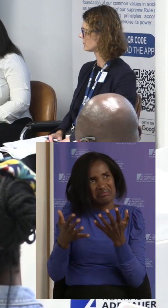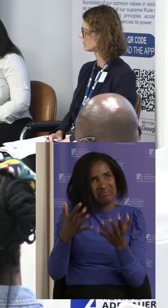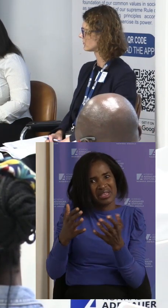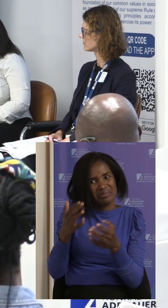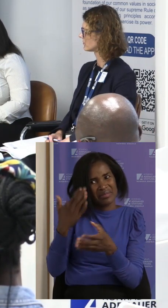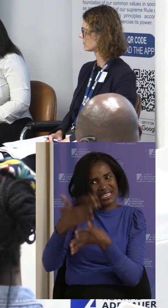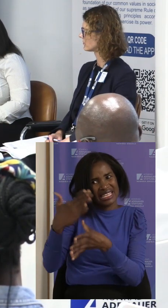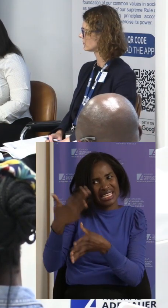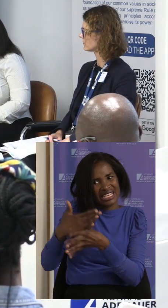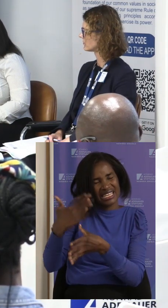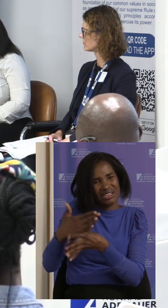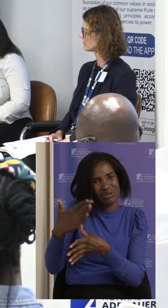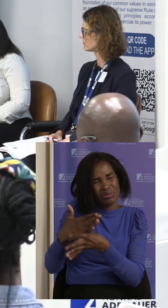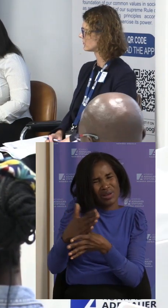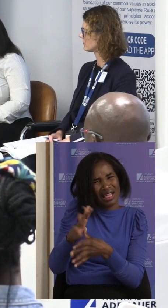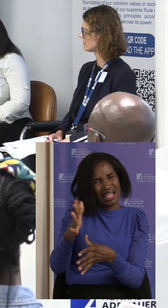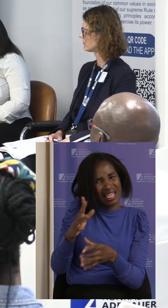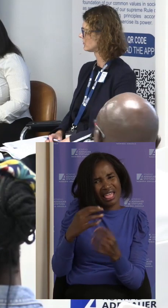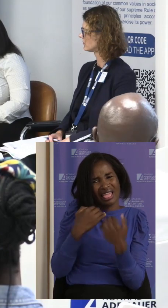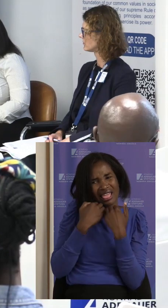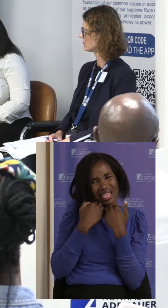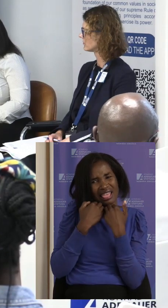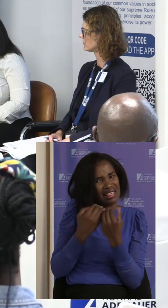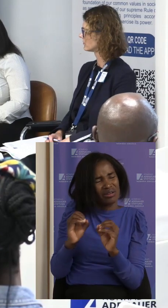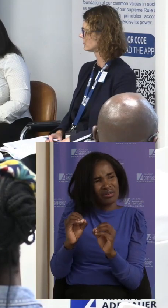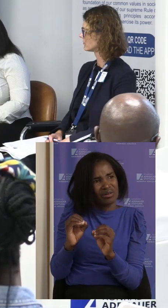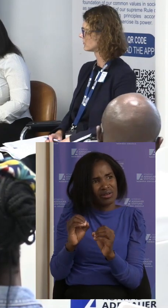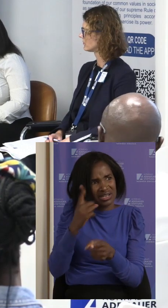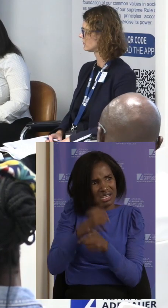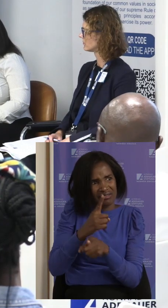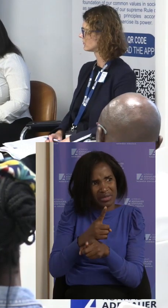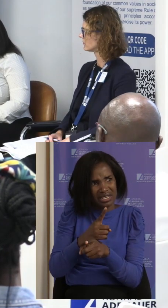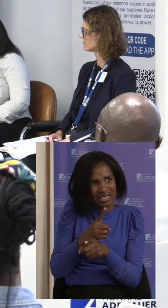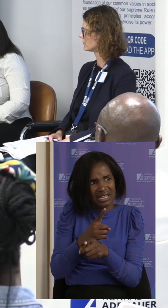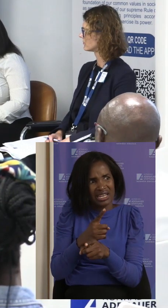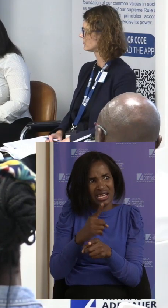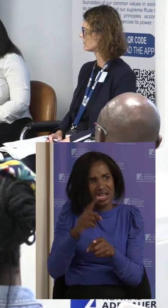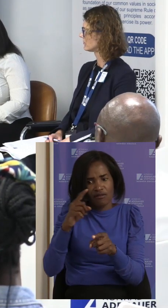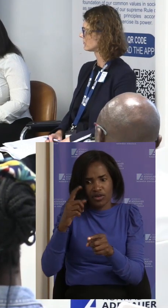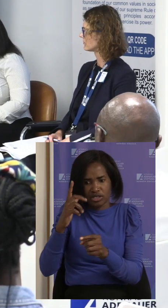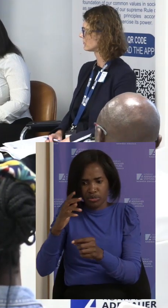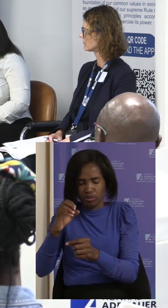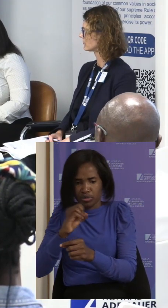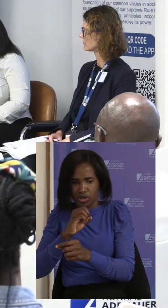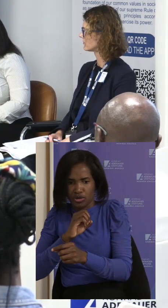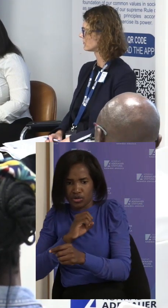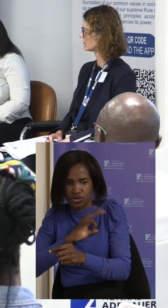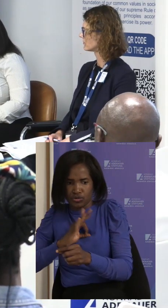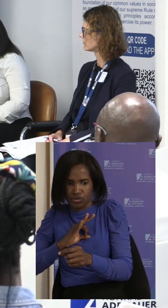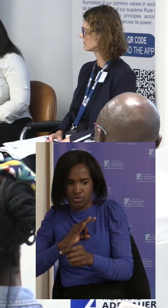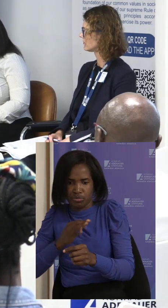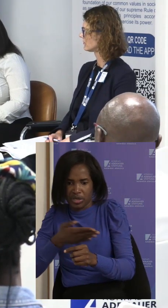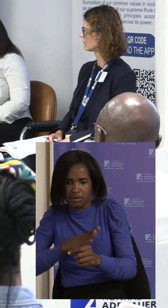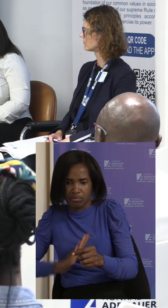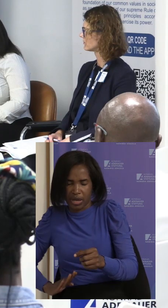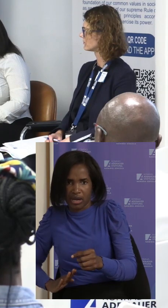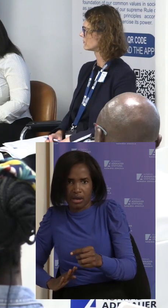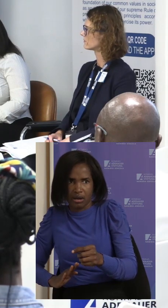job category in government, from, worker to admin officer, and